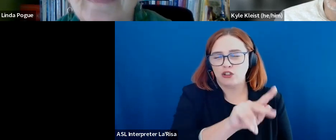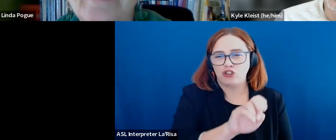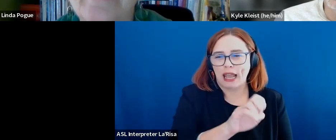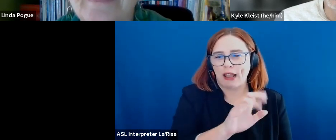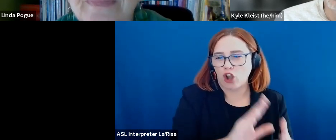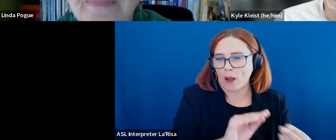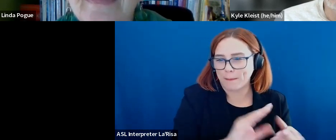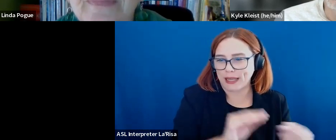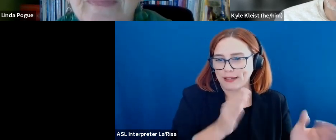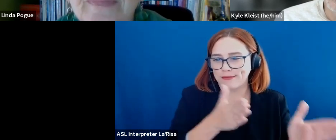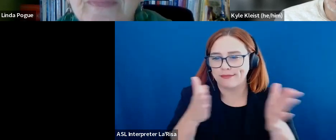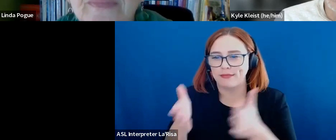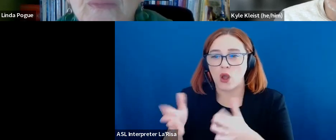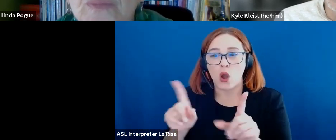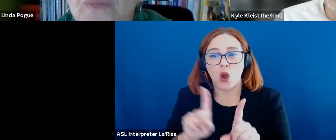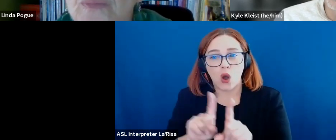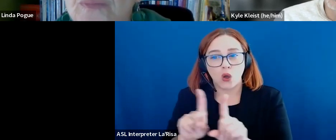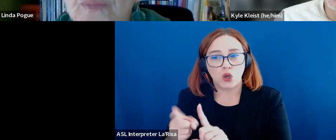about.